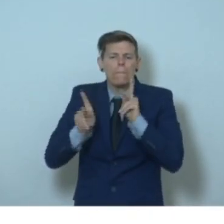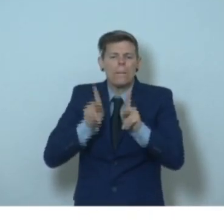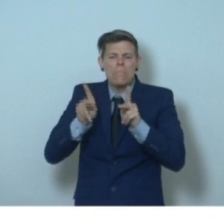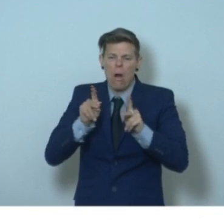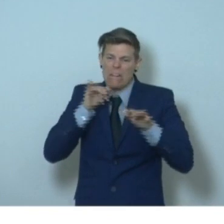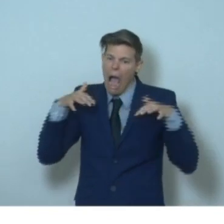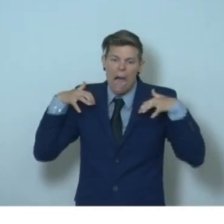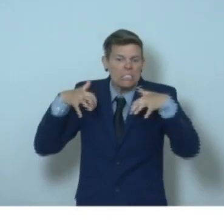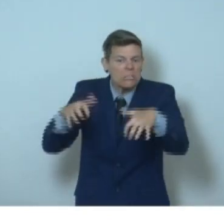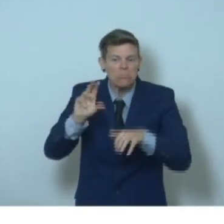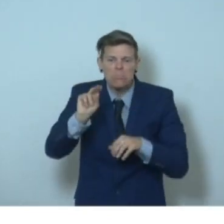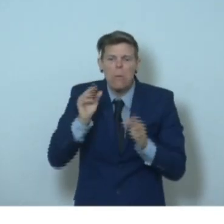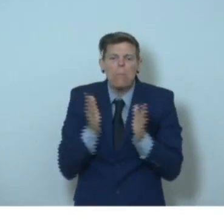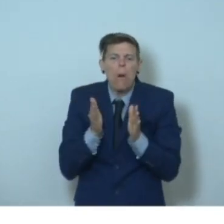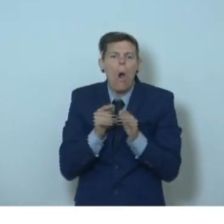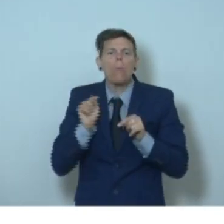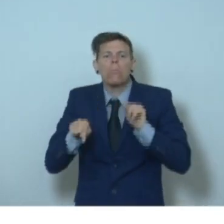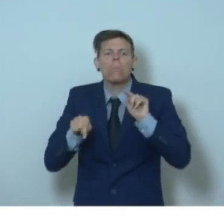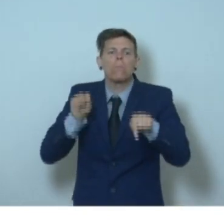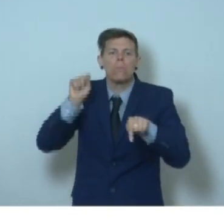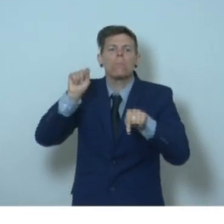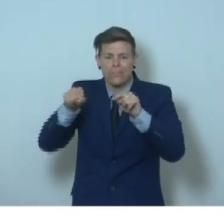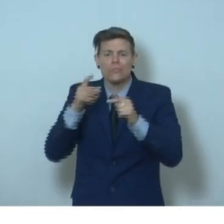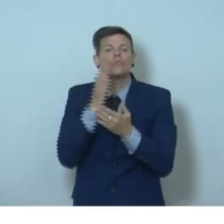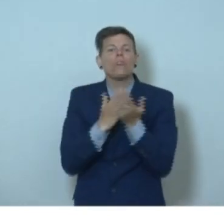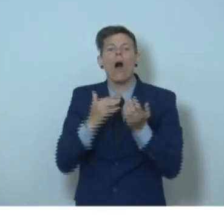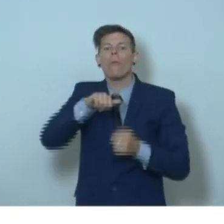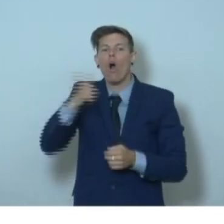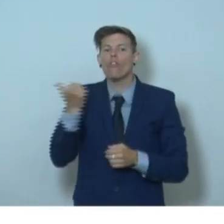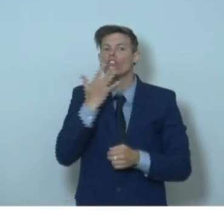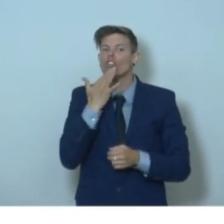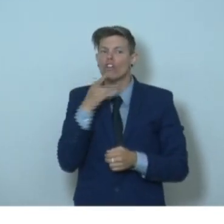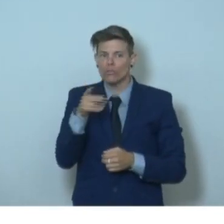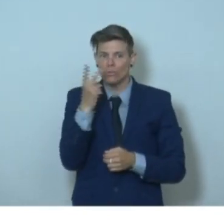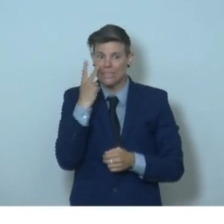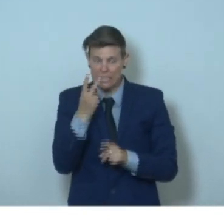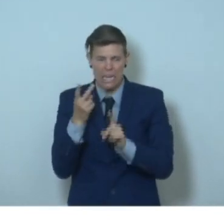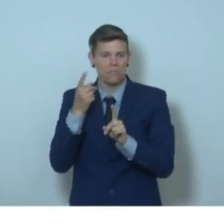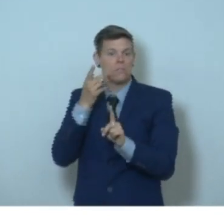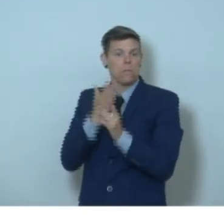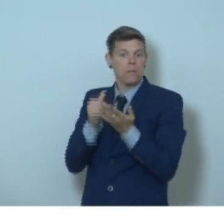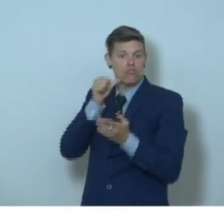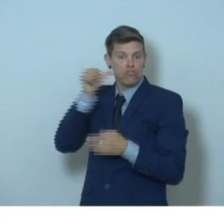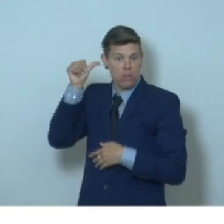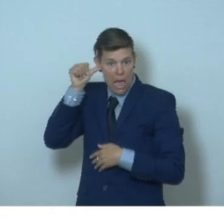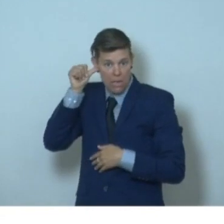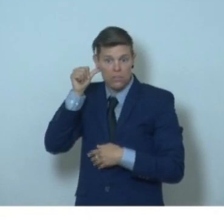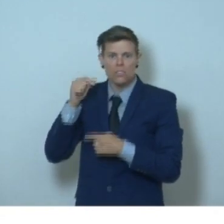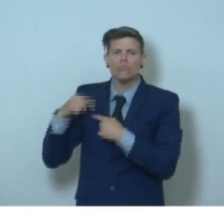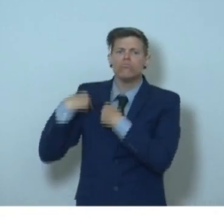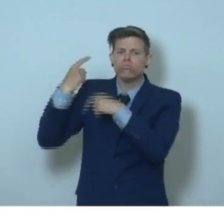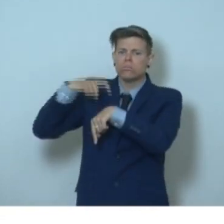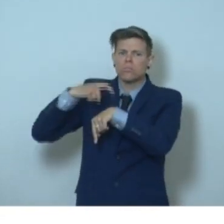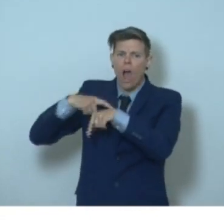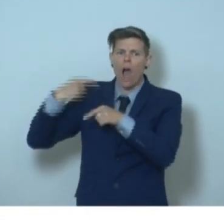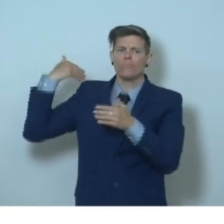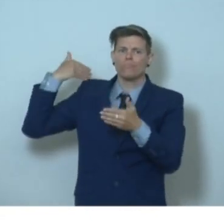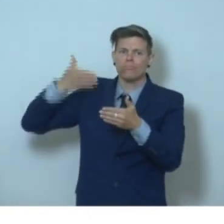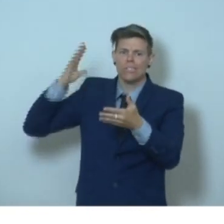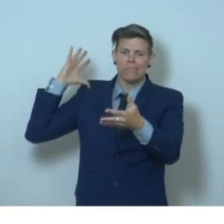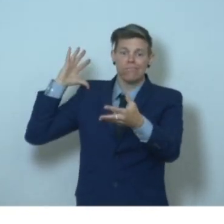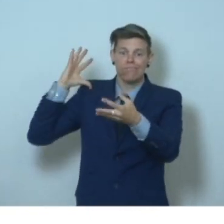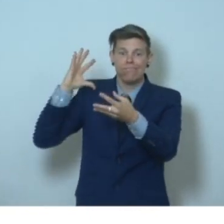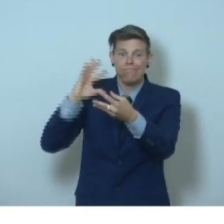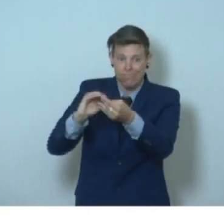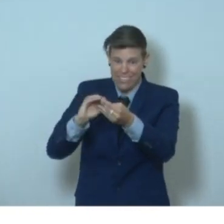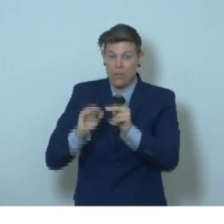map aspect of this, if you look at it, you can see both yesterday and over time that northwest corner of the state is